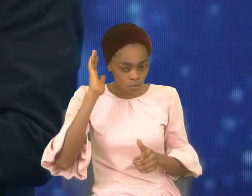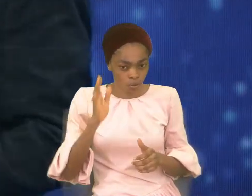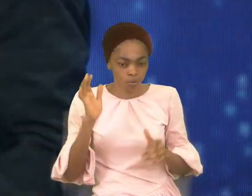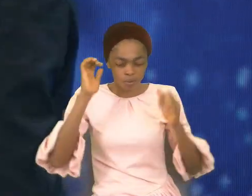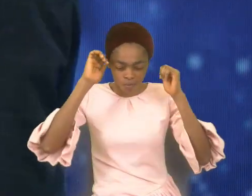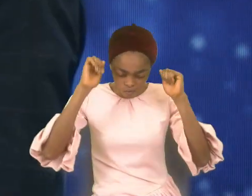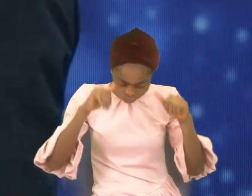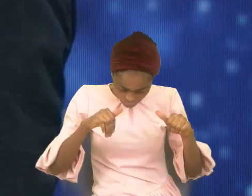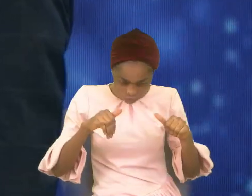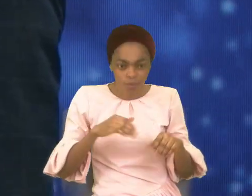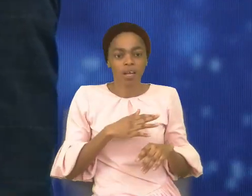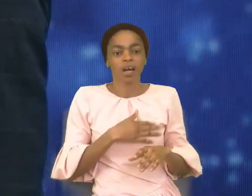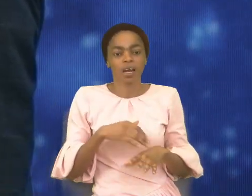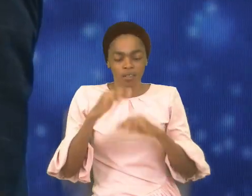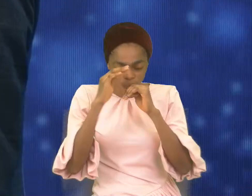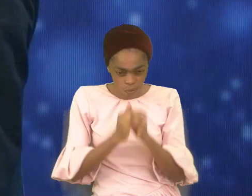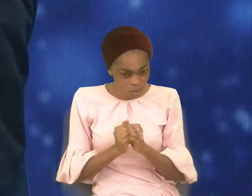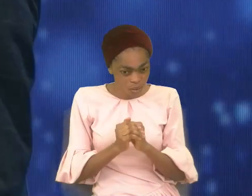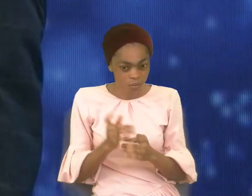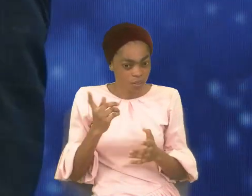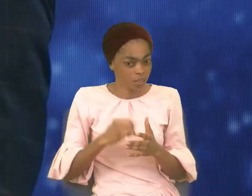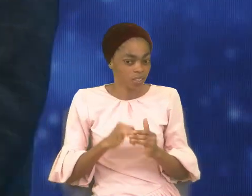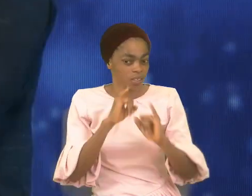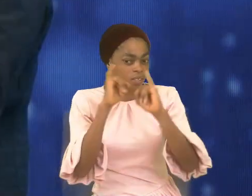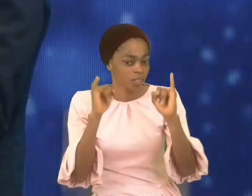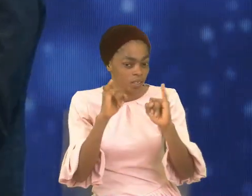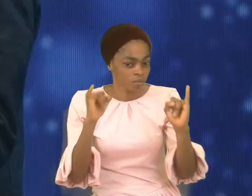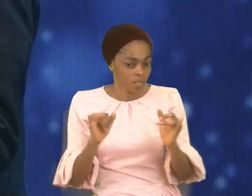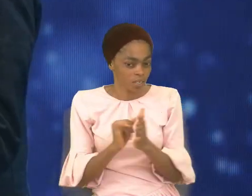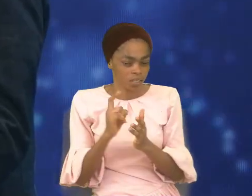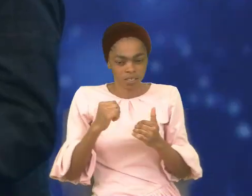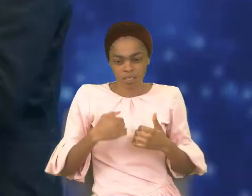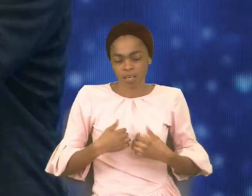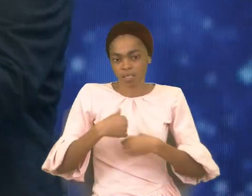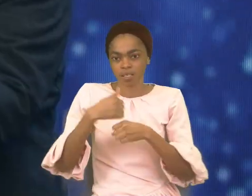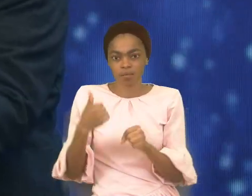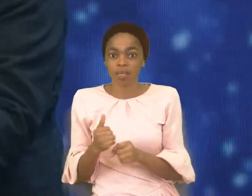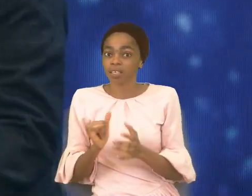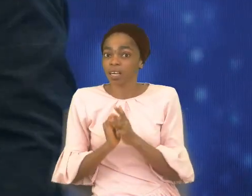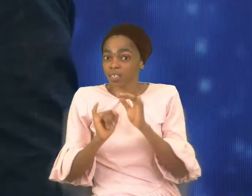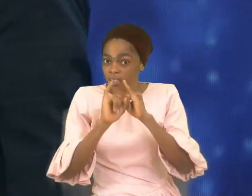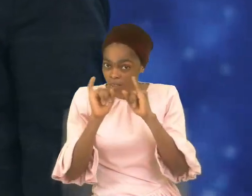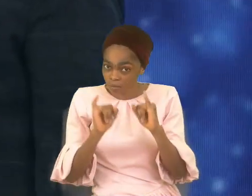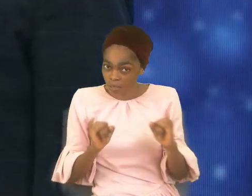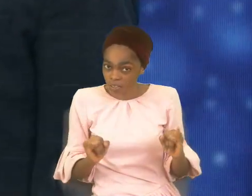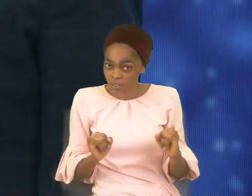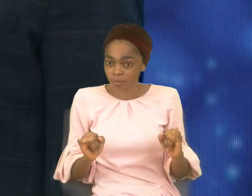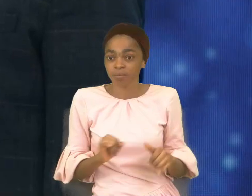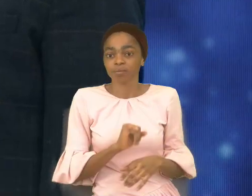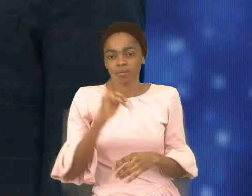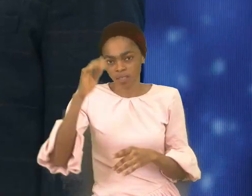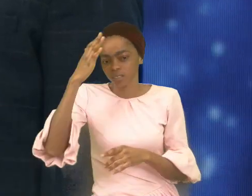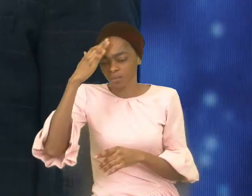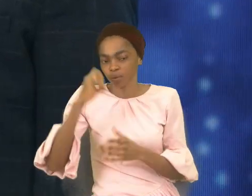had made. And that image, he knew, he thought, he planned, symbolized